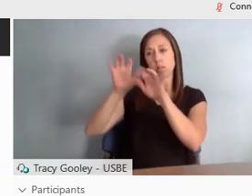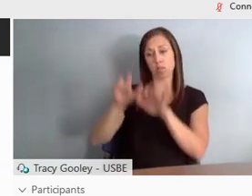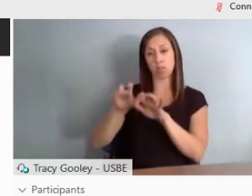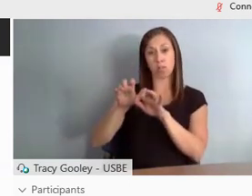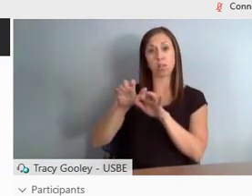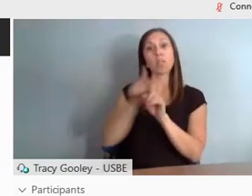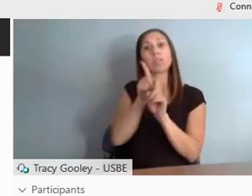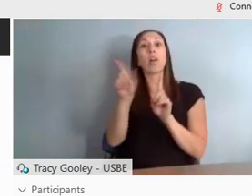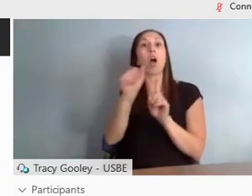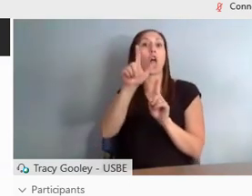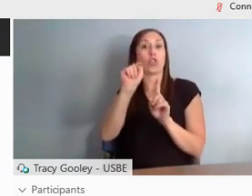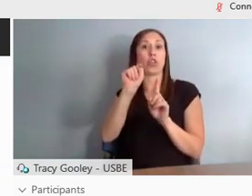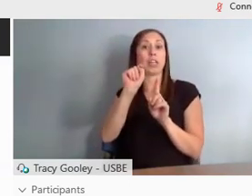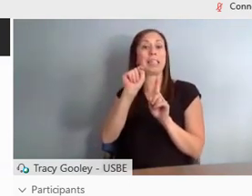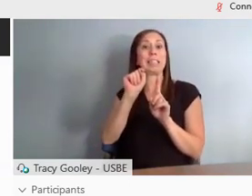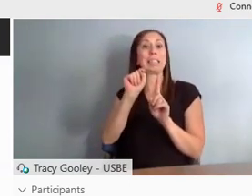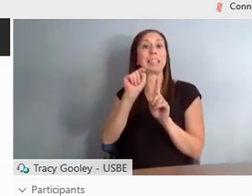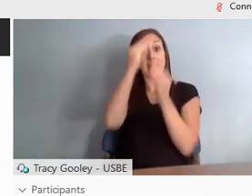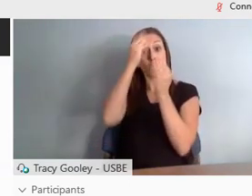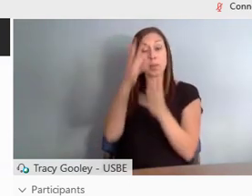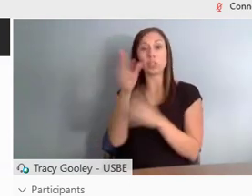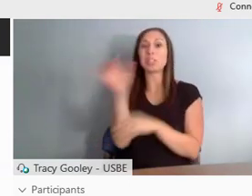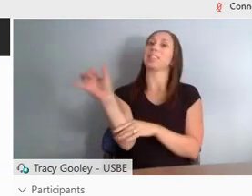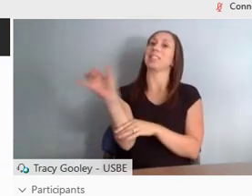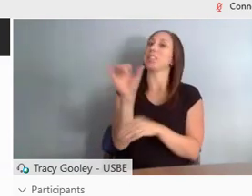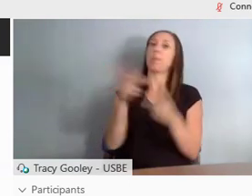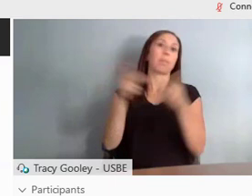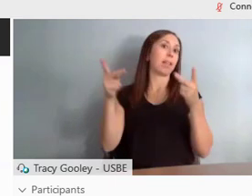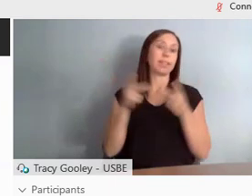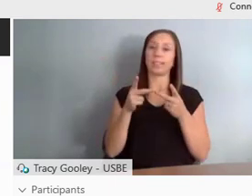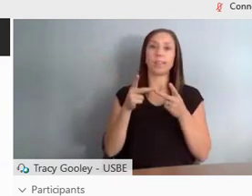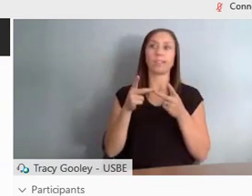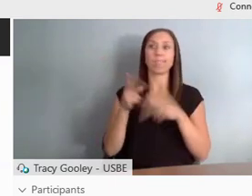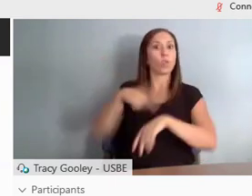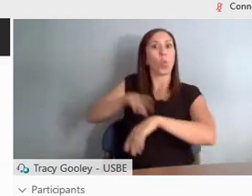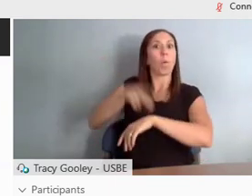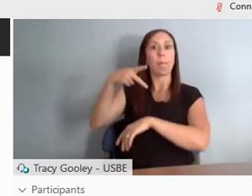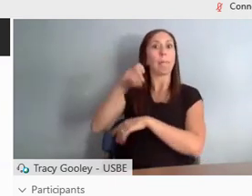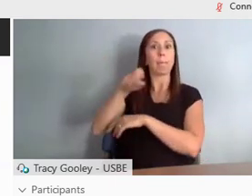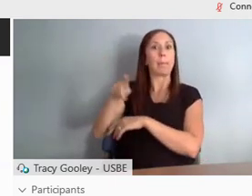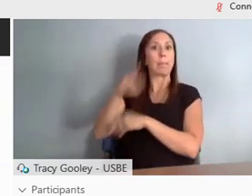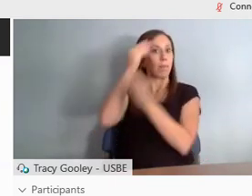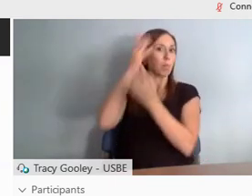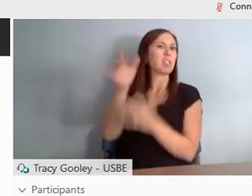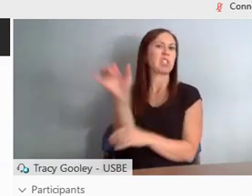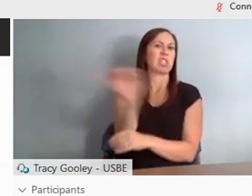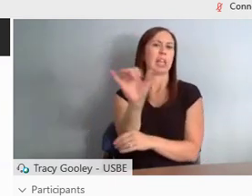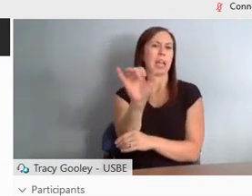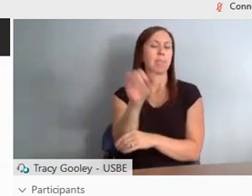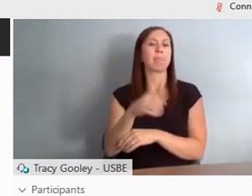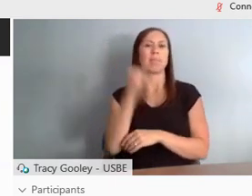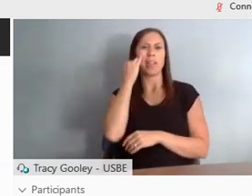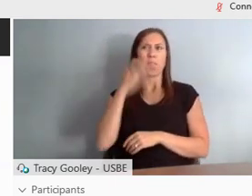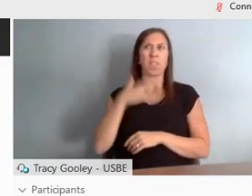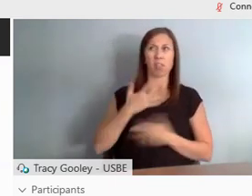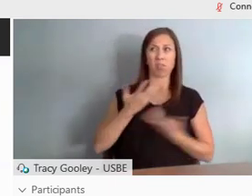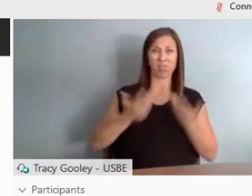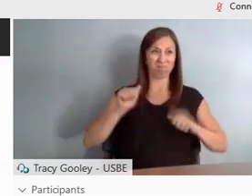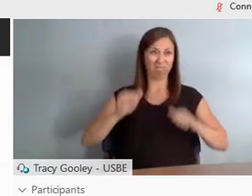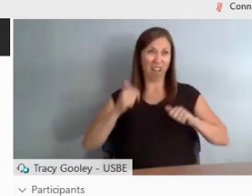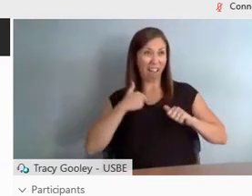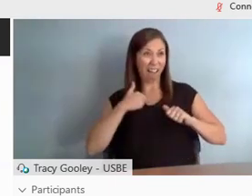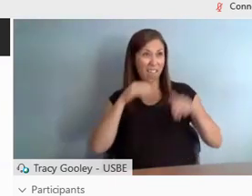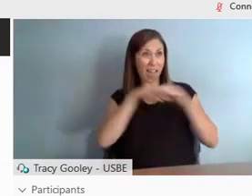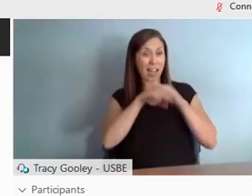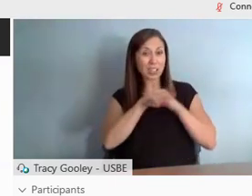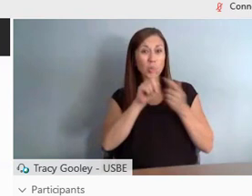alternate data in the same place that you would enter regular PEEP data. So if you're not quite sure if you have access to Data